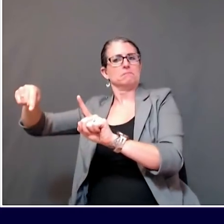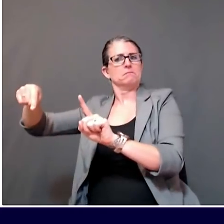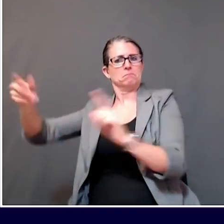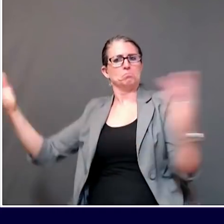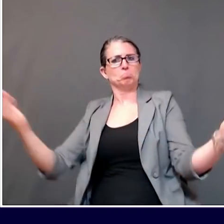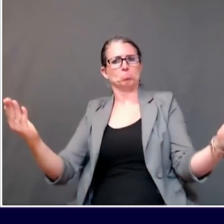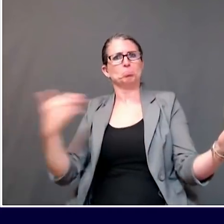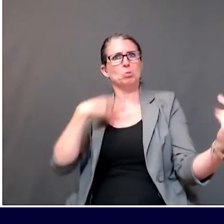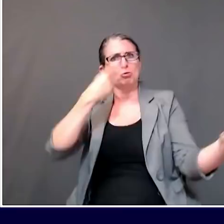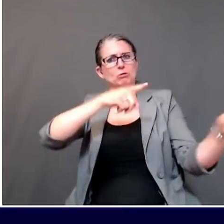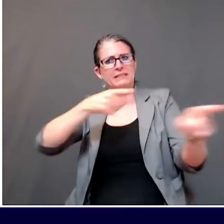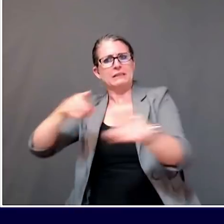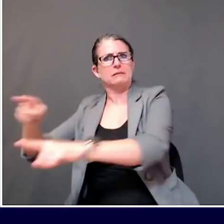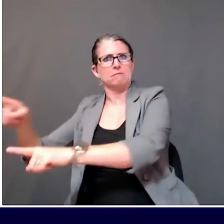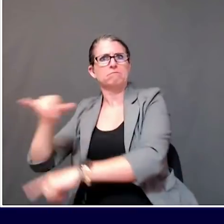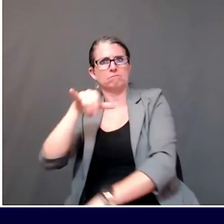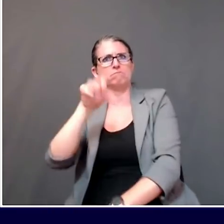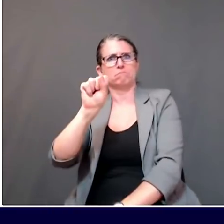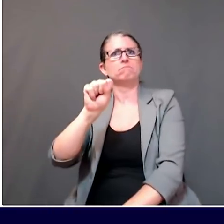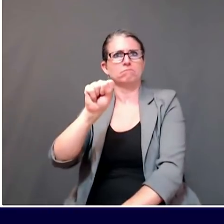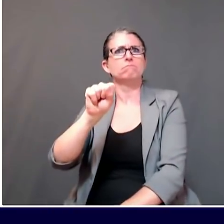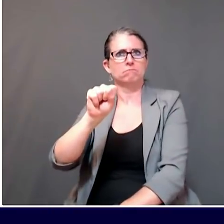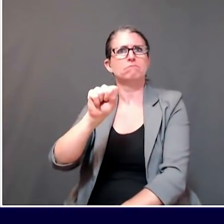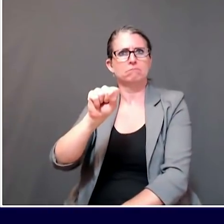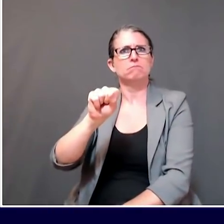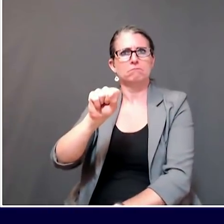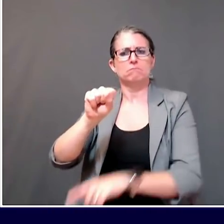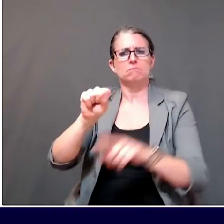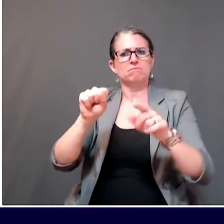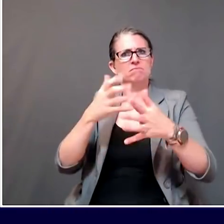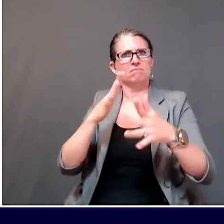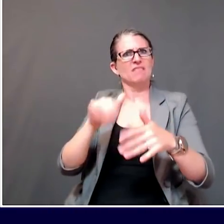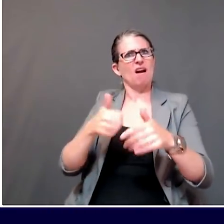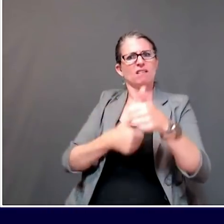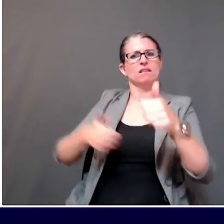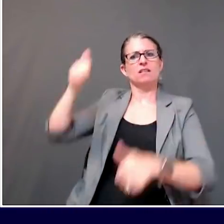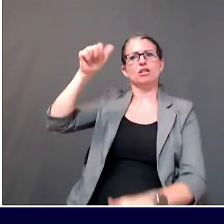I'm going to turn now to Brooke Riley at ABC 7.